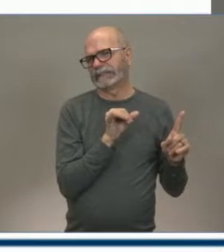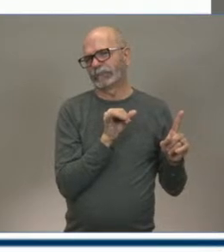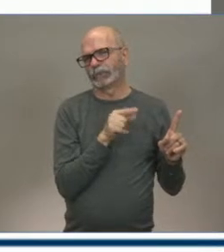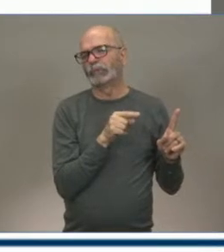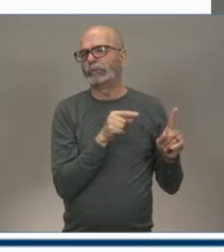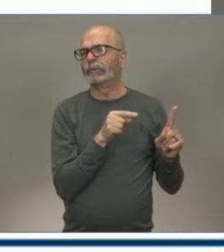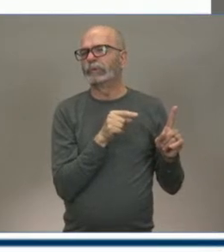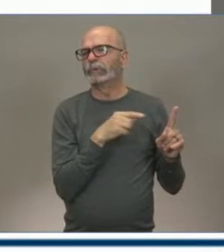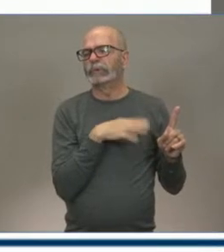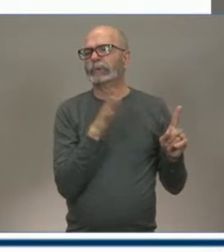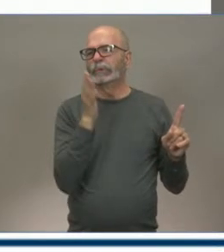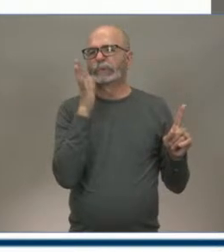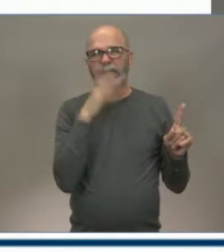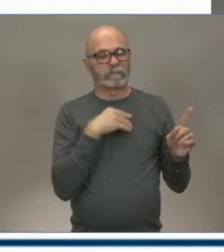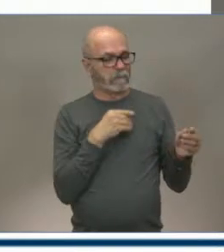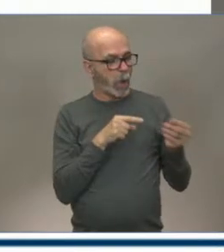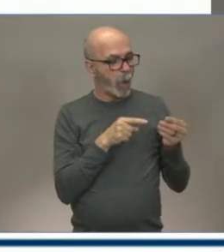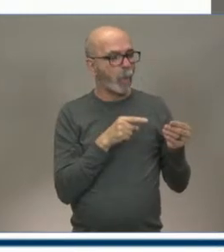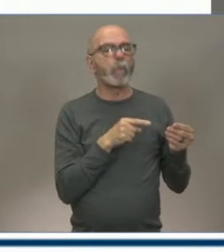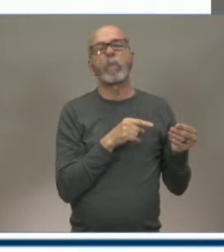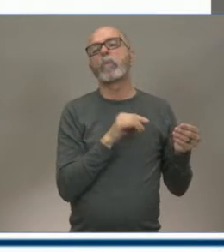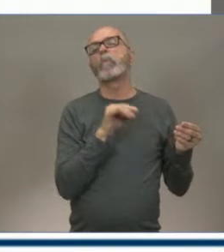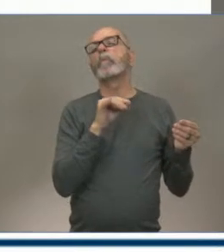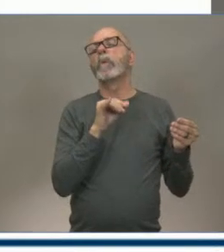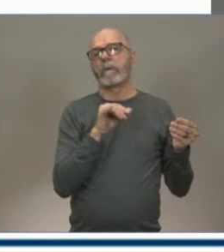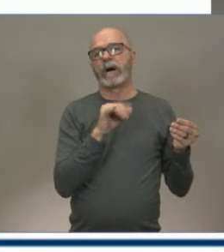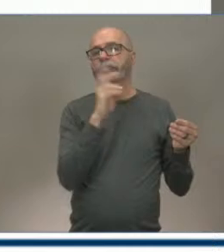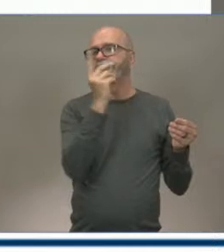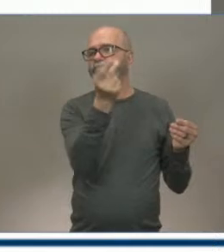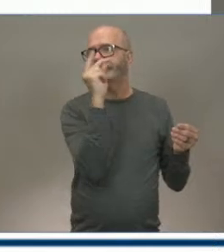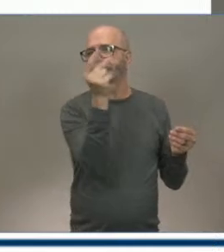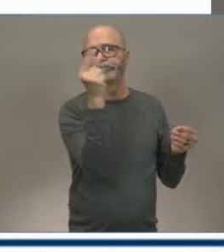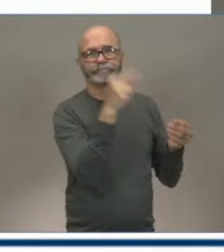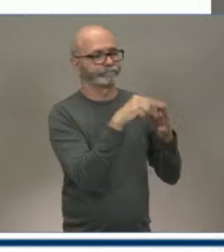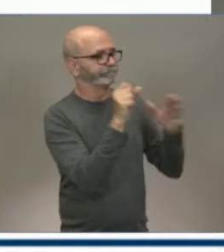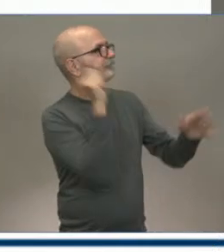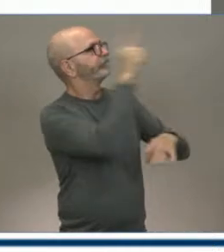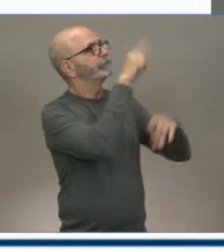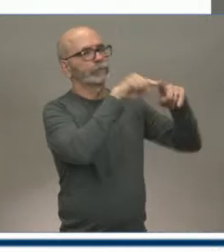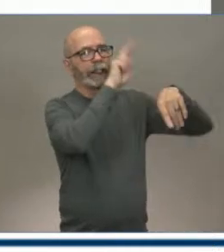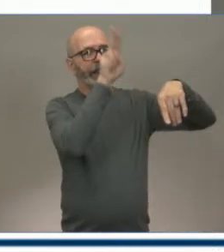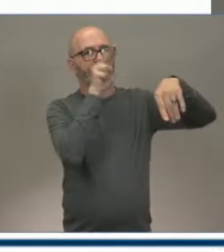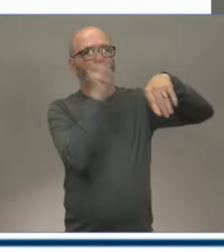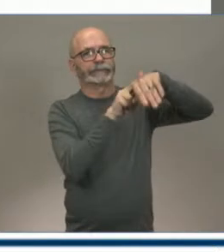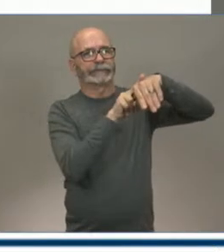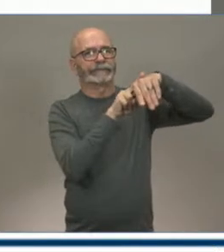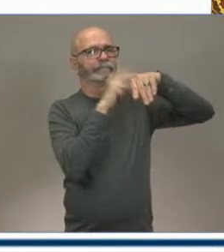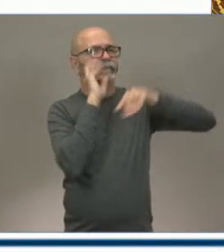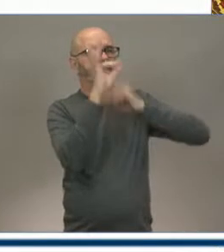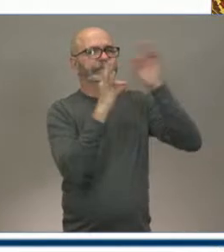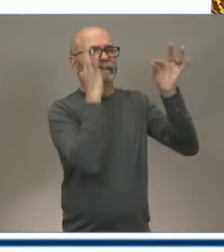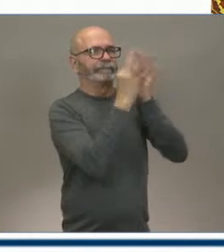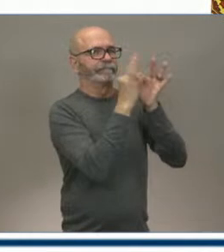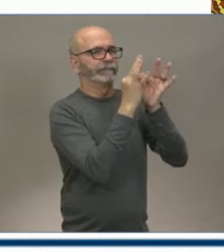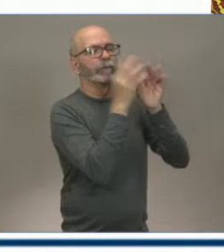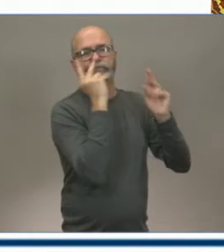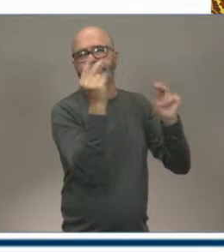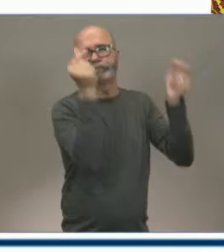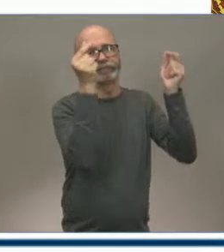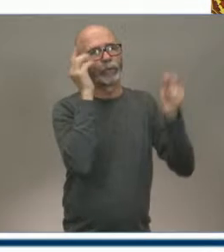We'll flag those specimens and we'll make sure that they are sent off to the national lab for testing. Go ahead, Natasha, with your